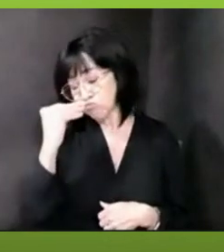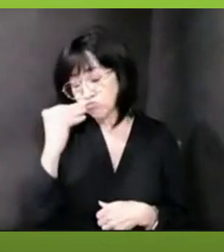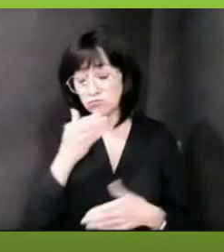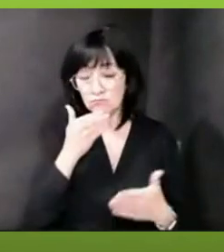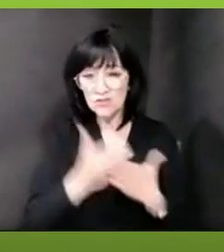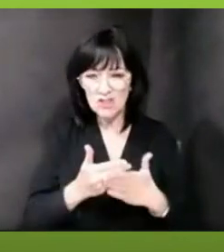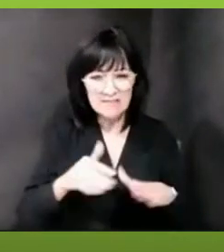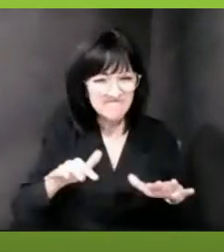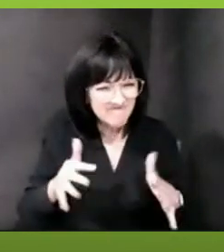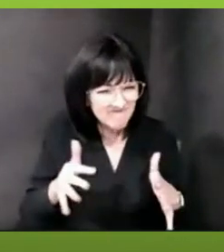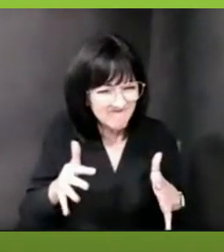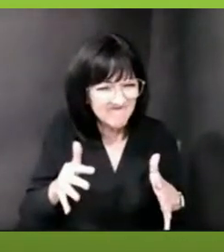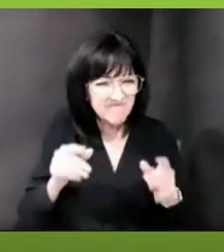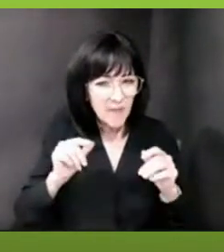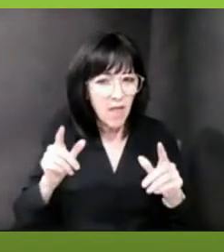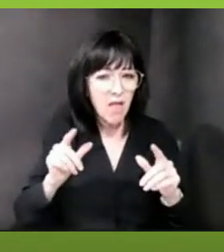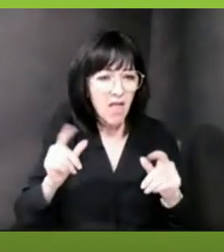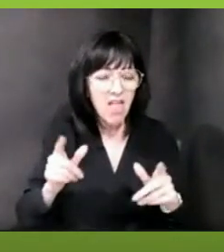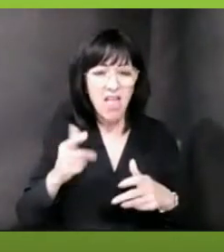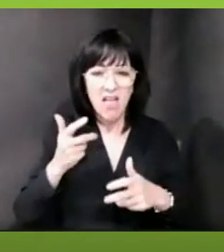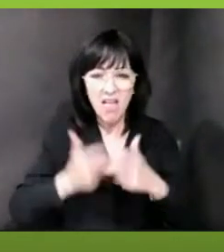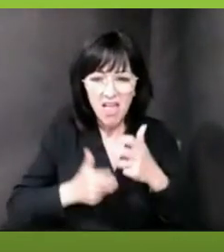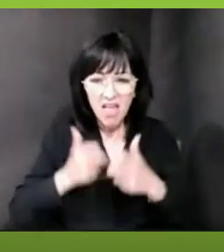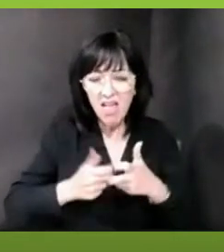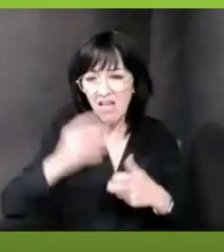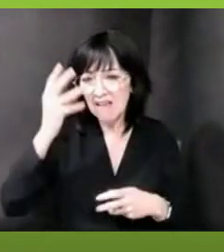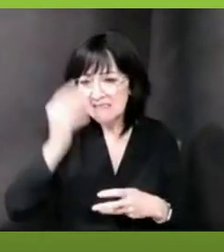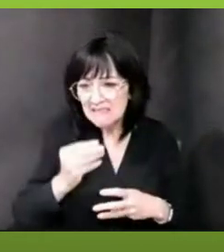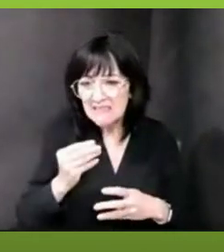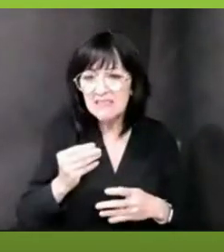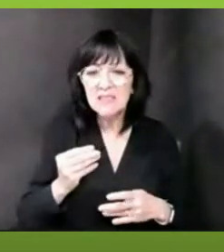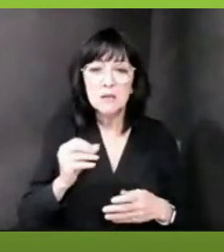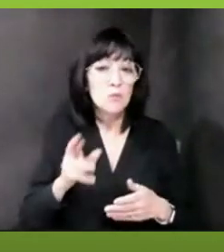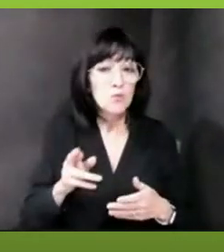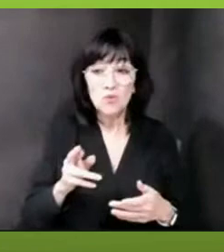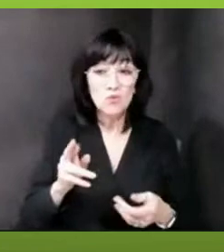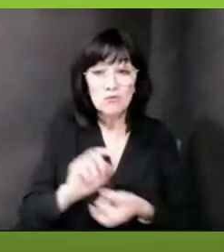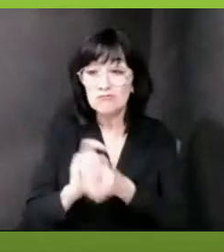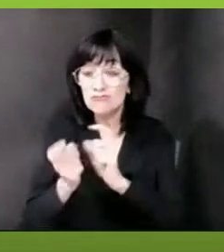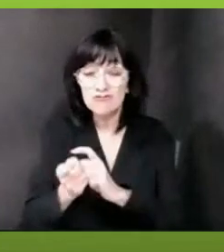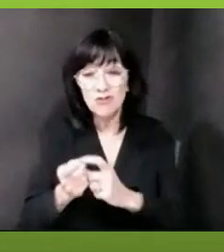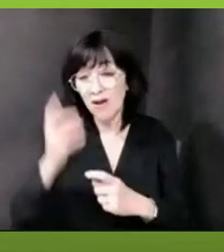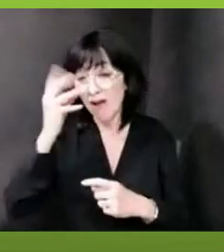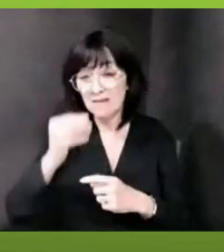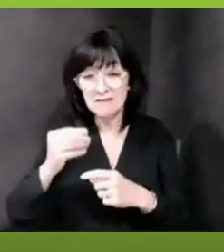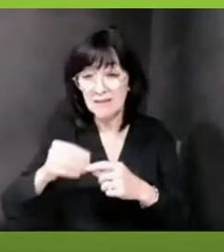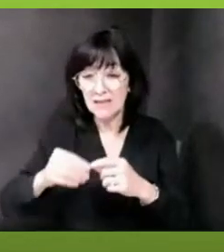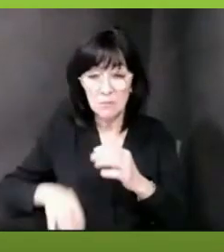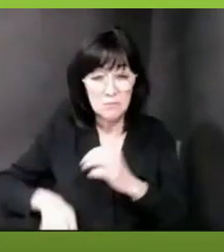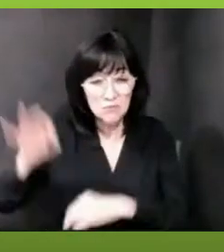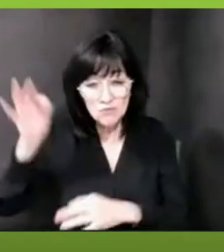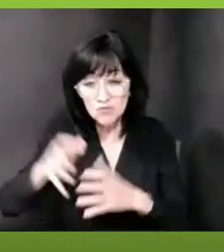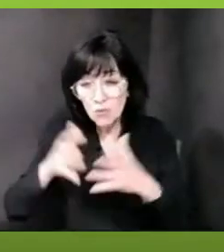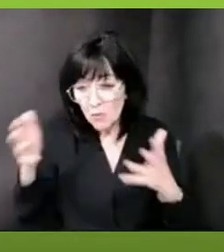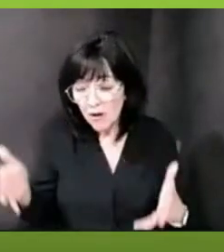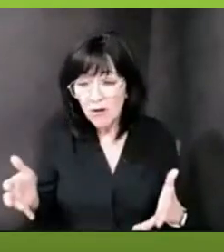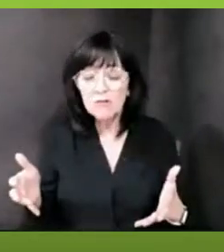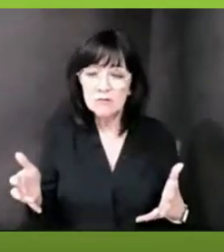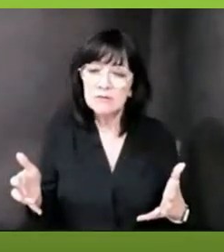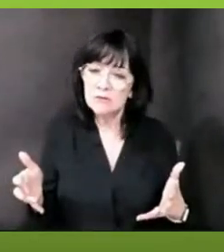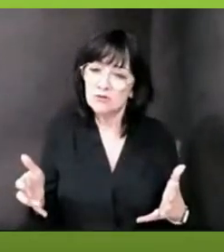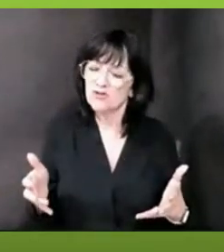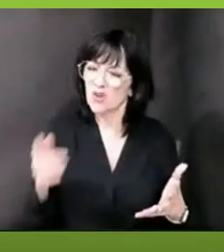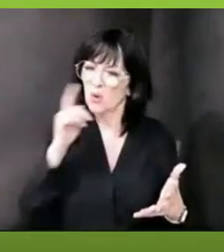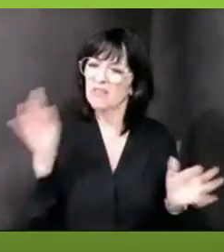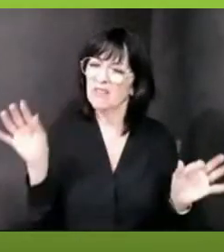of affecting mental health. And I think, it's important to realize that, because it's something that I think we